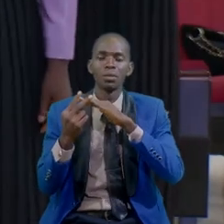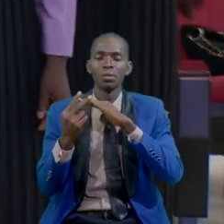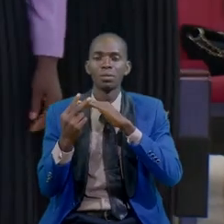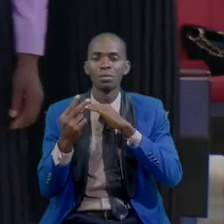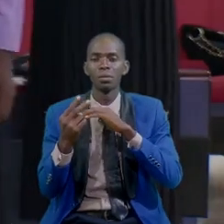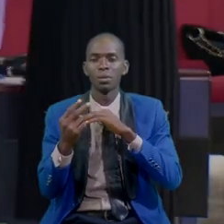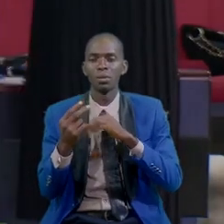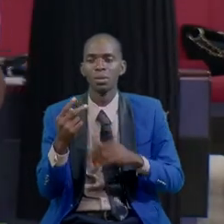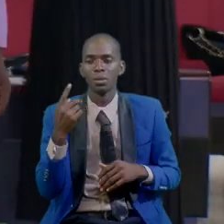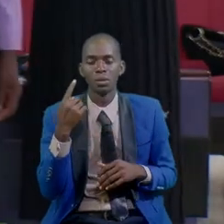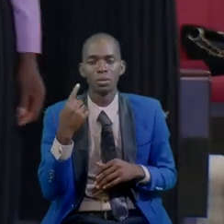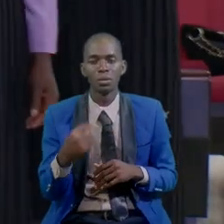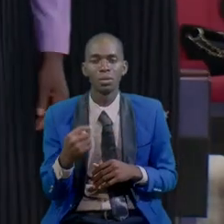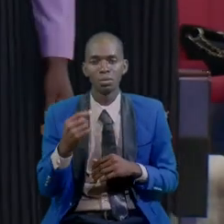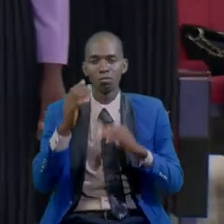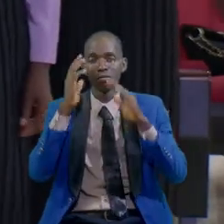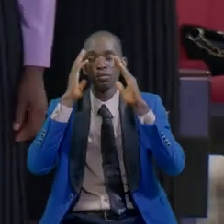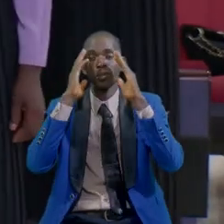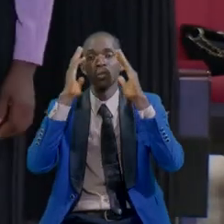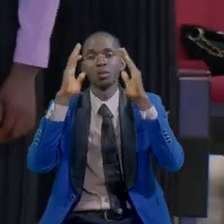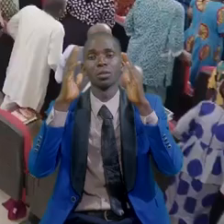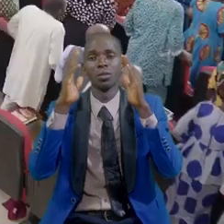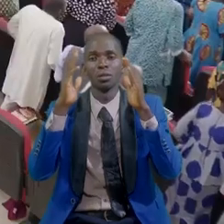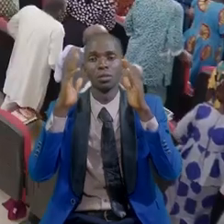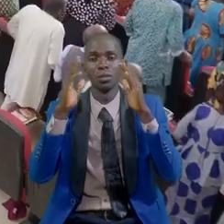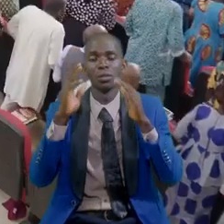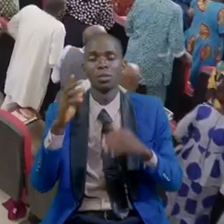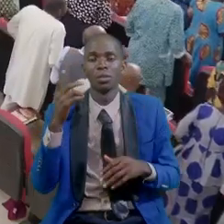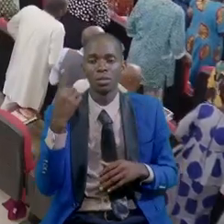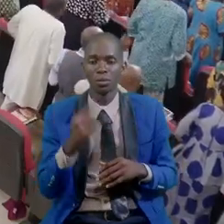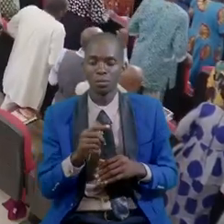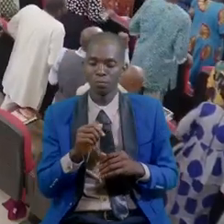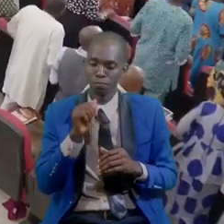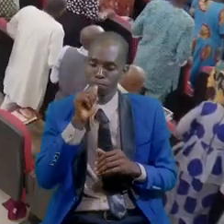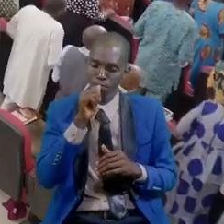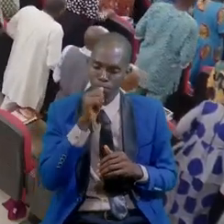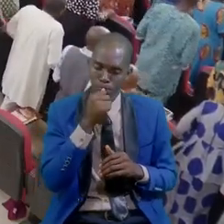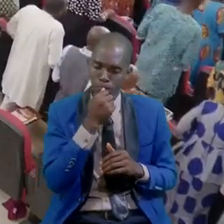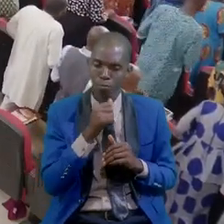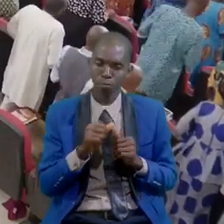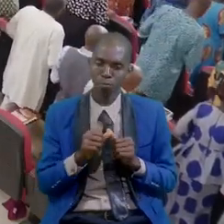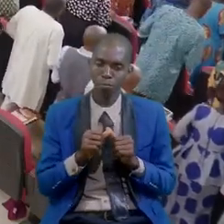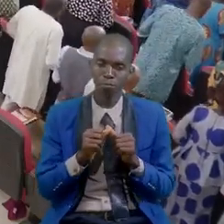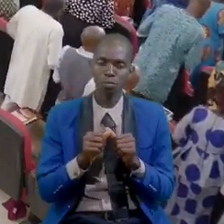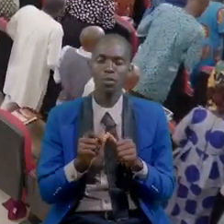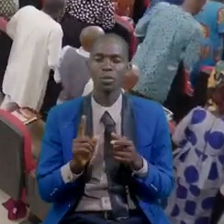the focus, the perseverance to run